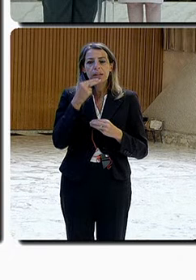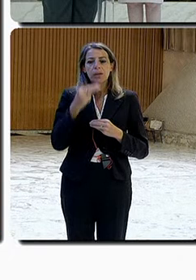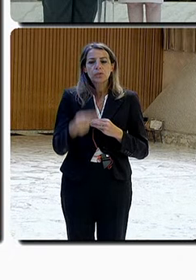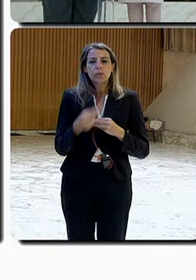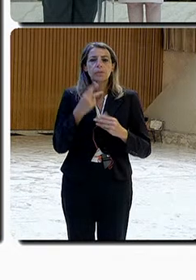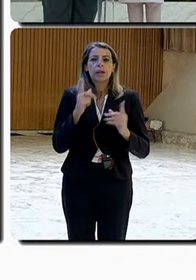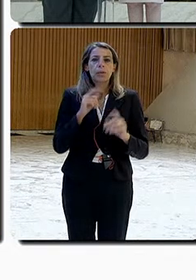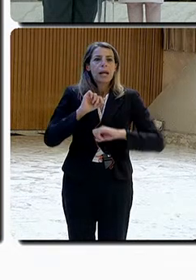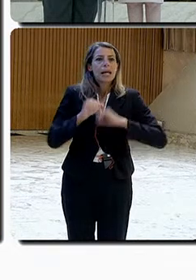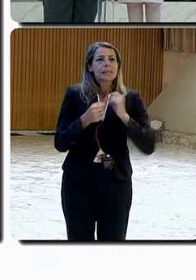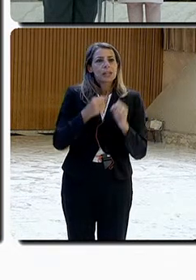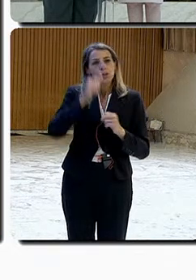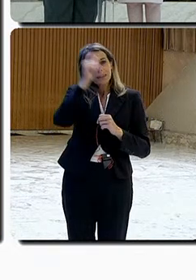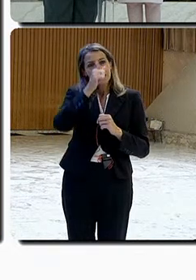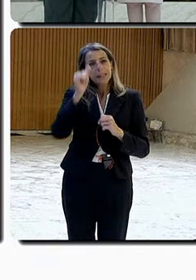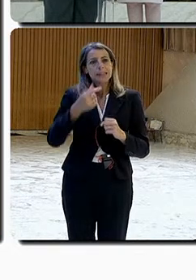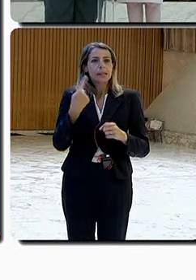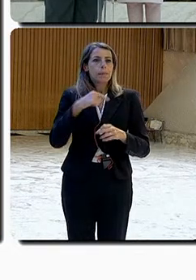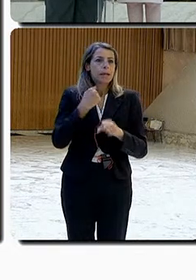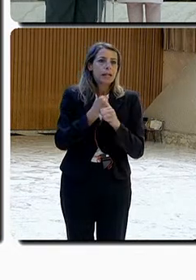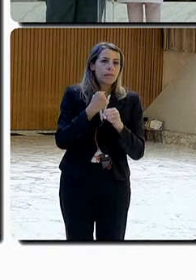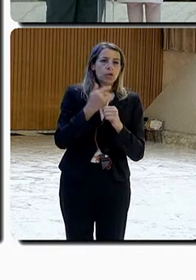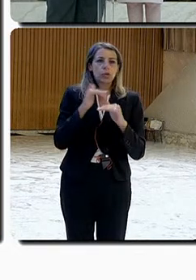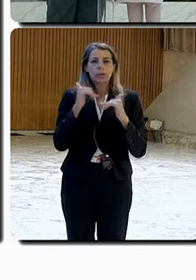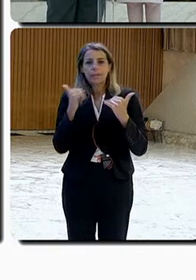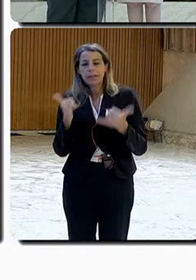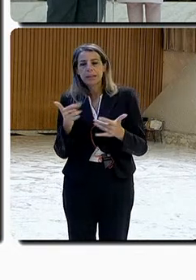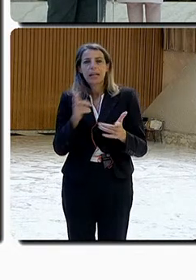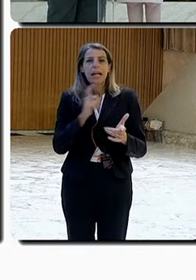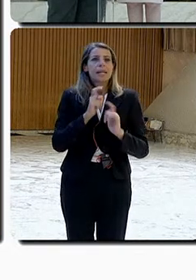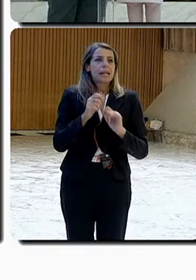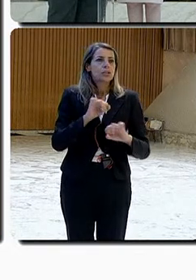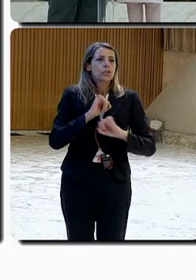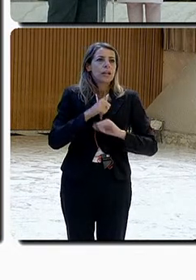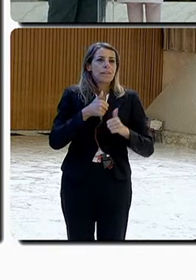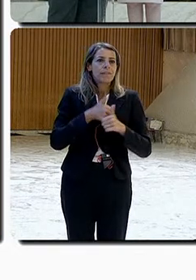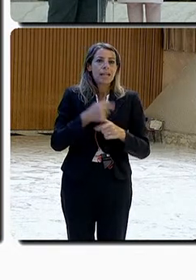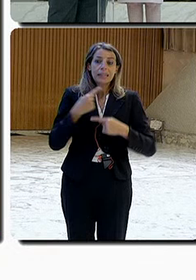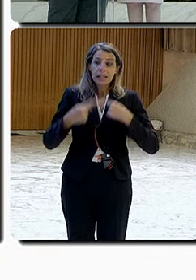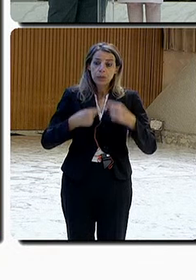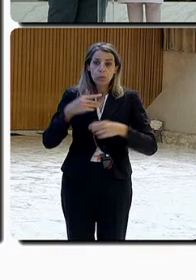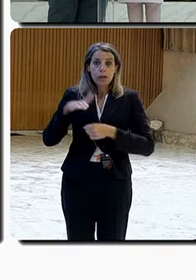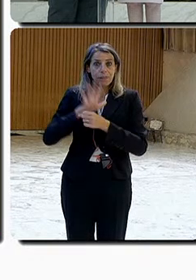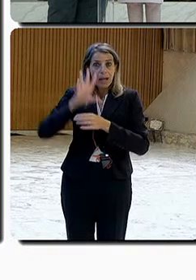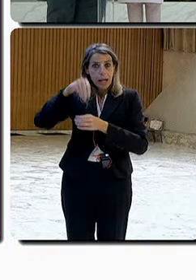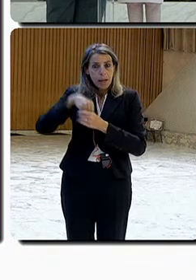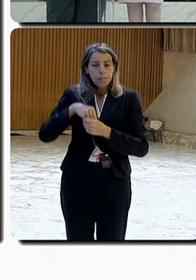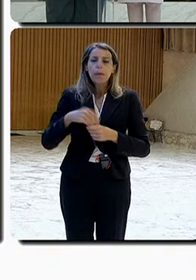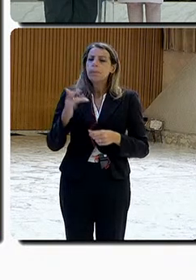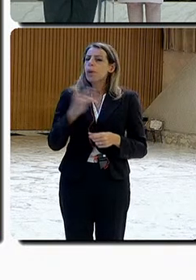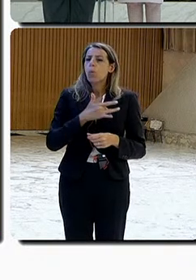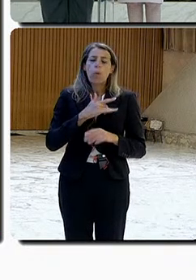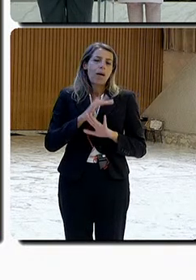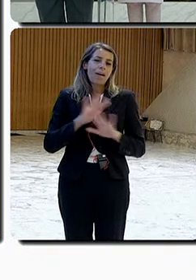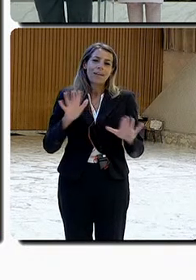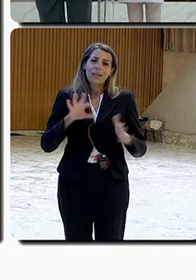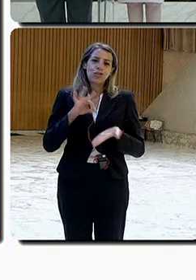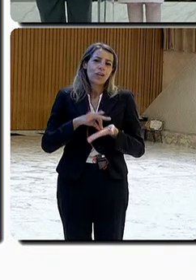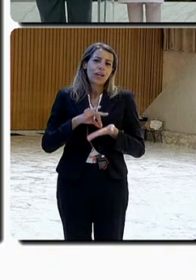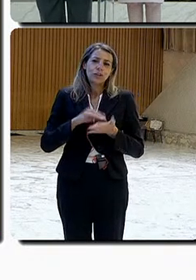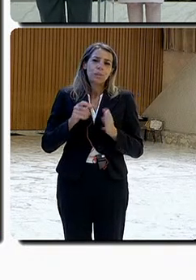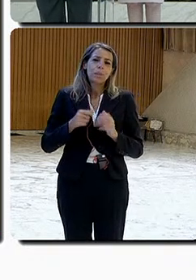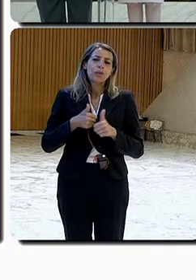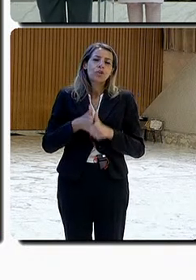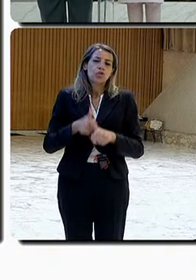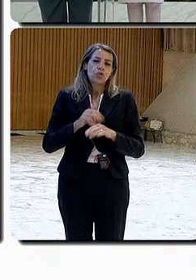toward work, fun, relationships, and faith. Family rituals are at the heart of Christian discipleship in the home. The